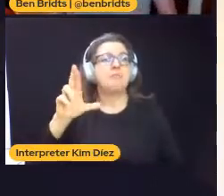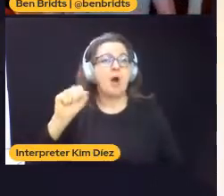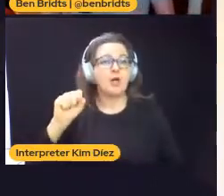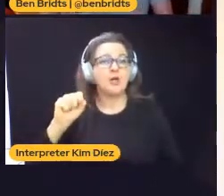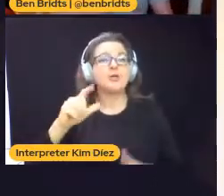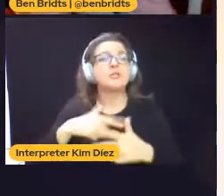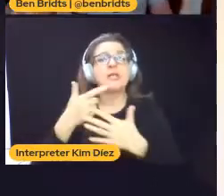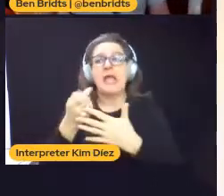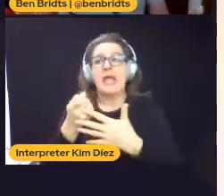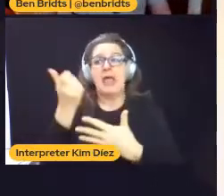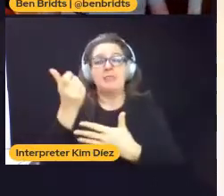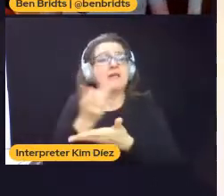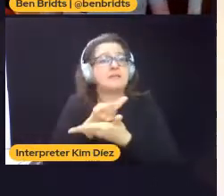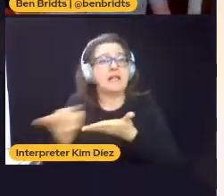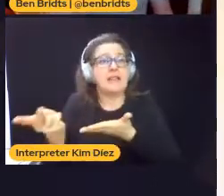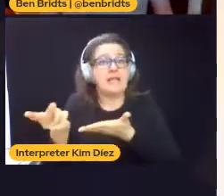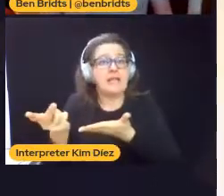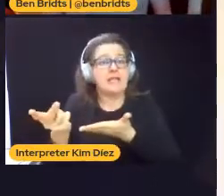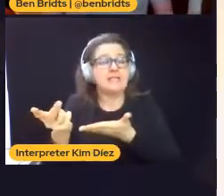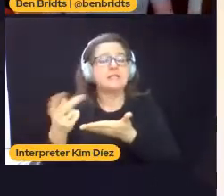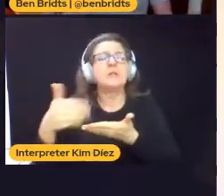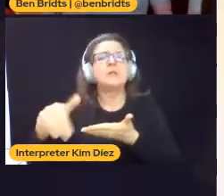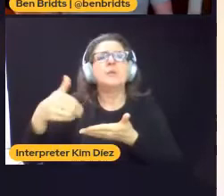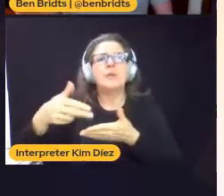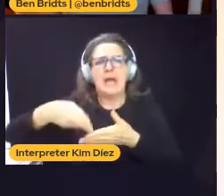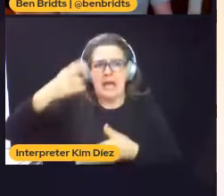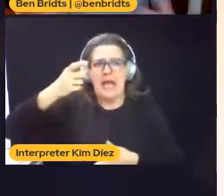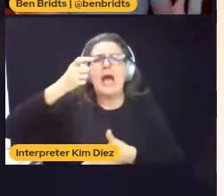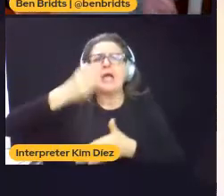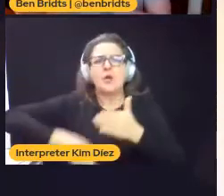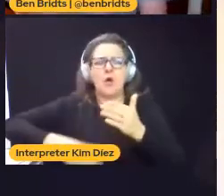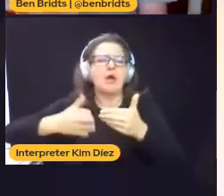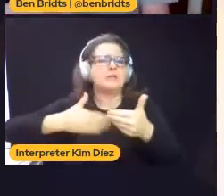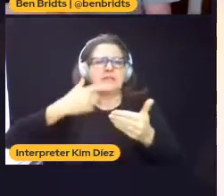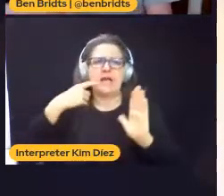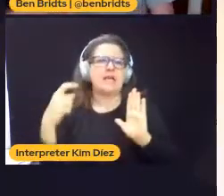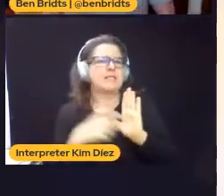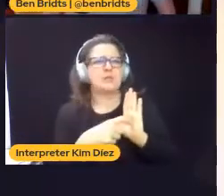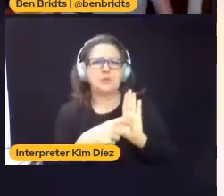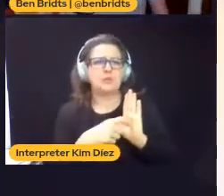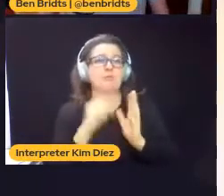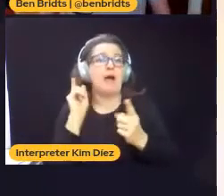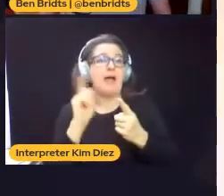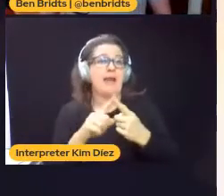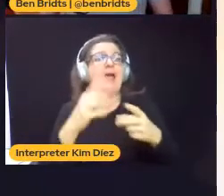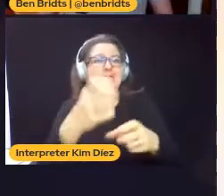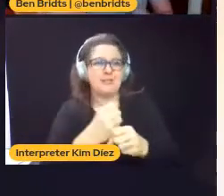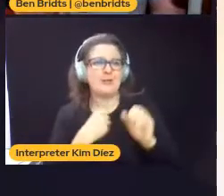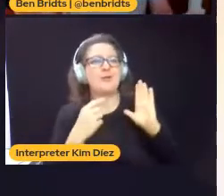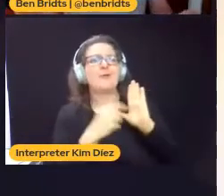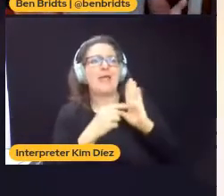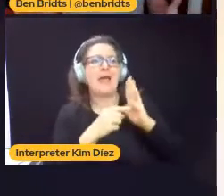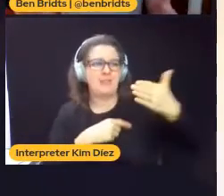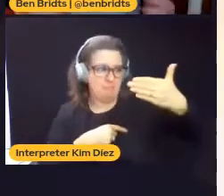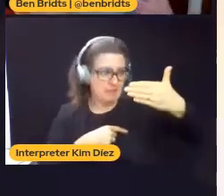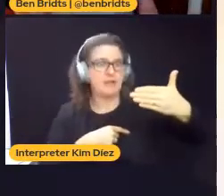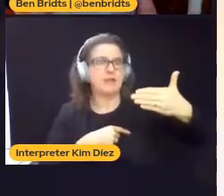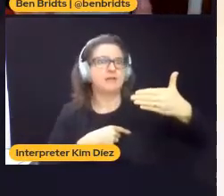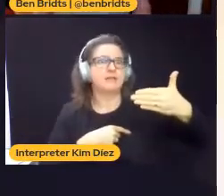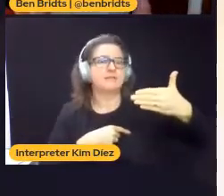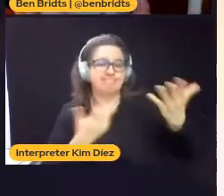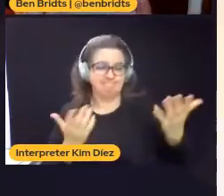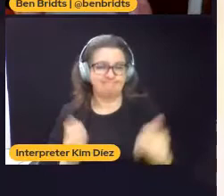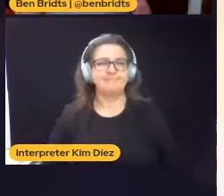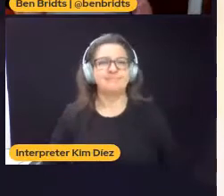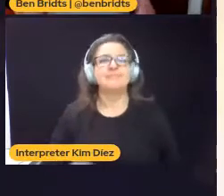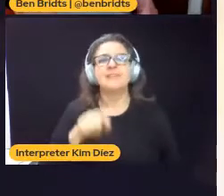you might have a very high cost that's not easy to spot until you get a bill. Because this is what the CloudFormation